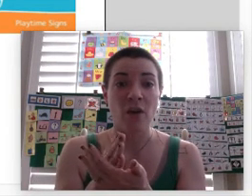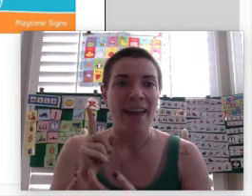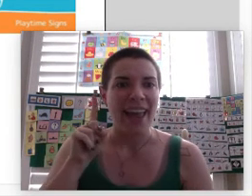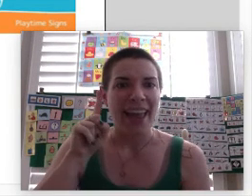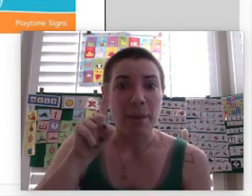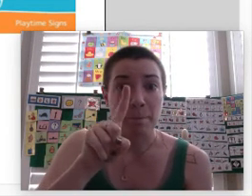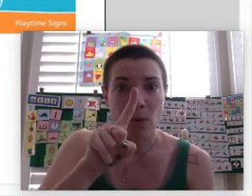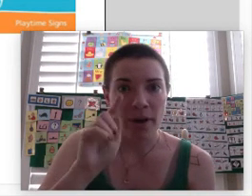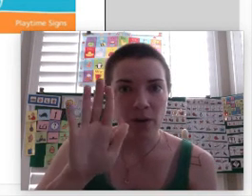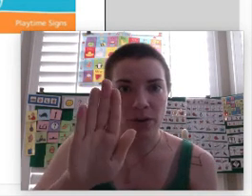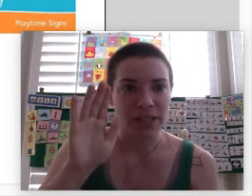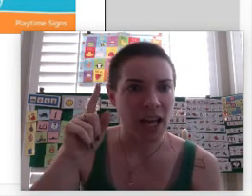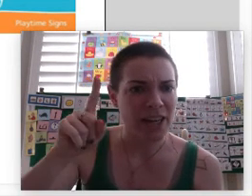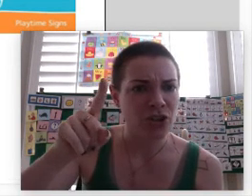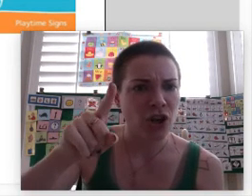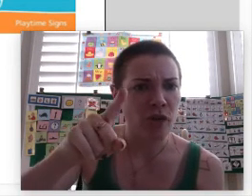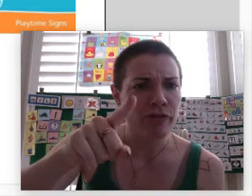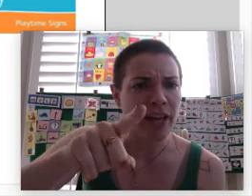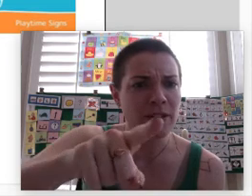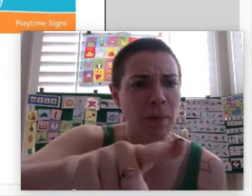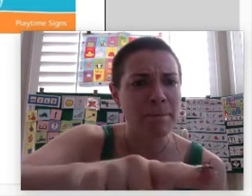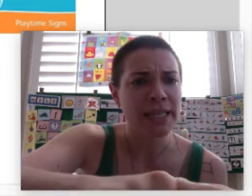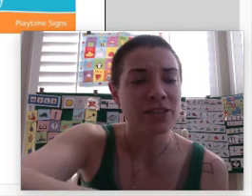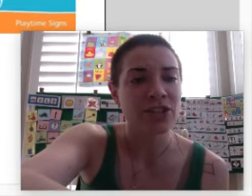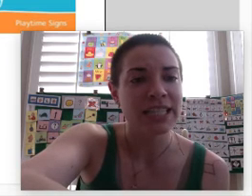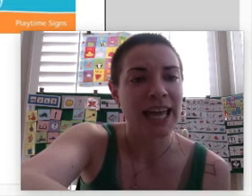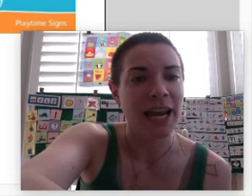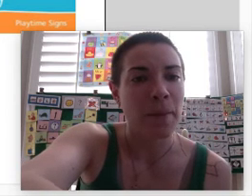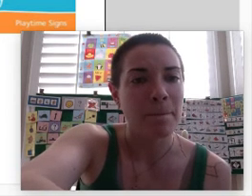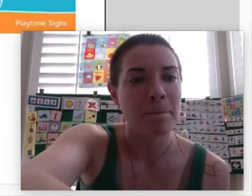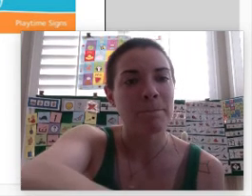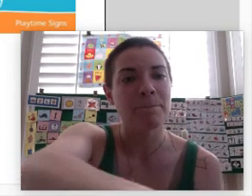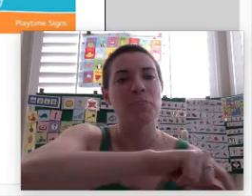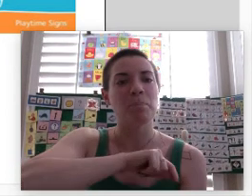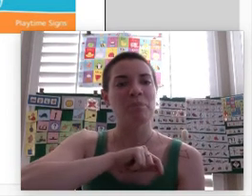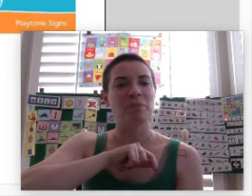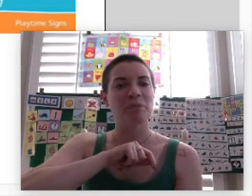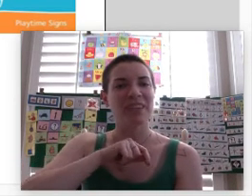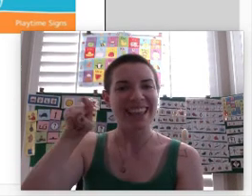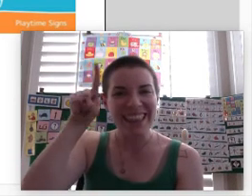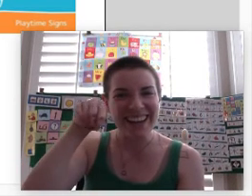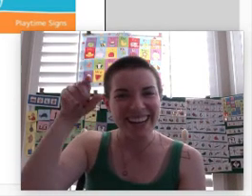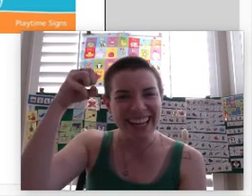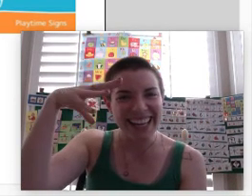video and point or touch, go find Mr. Sun. Boop,